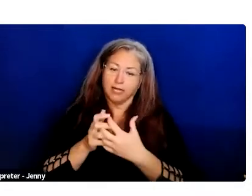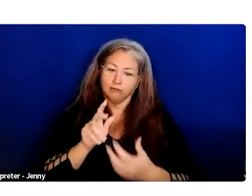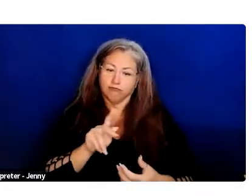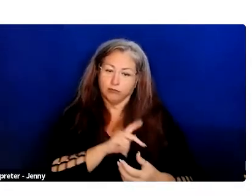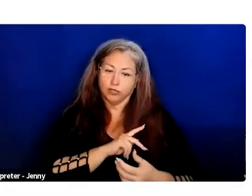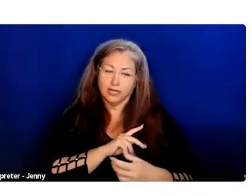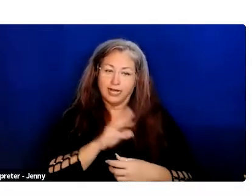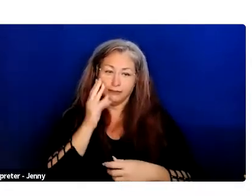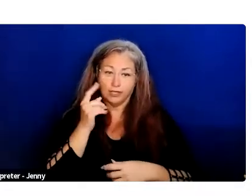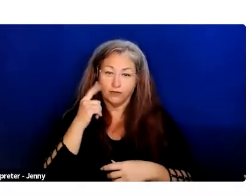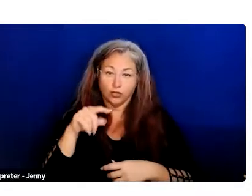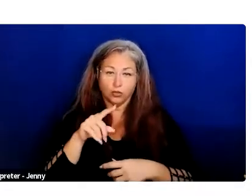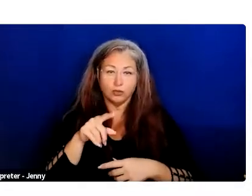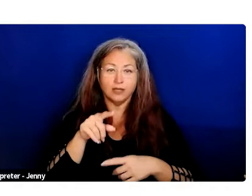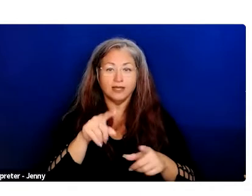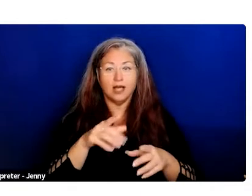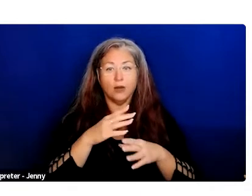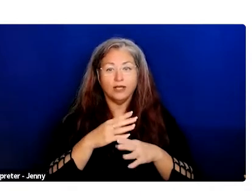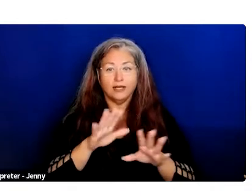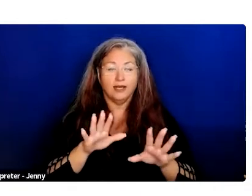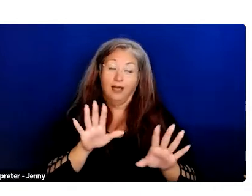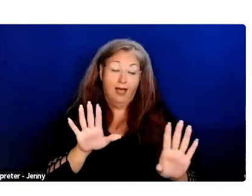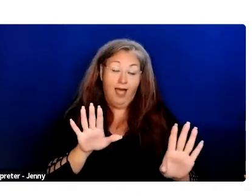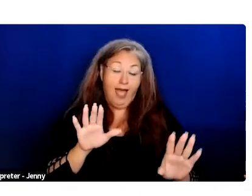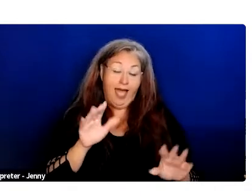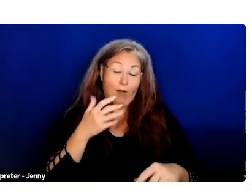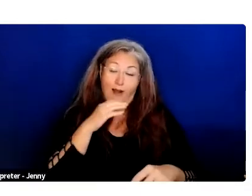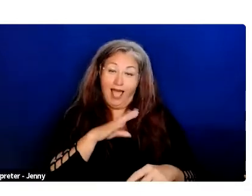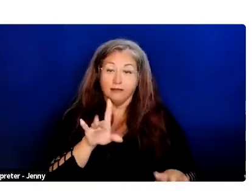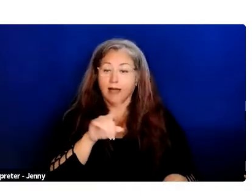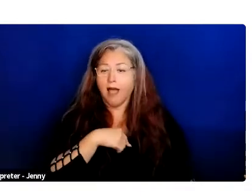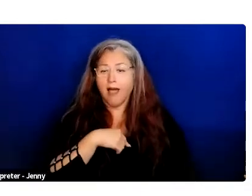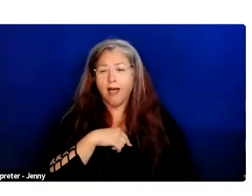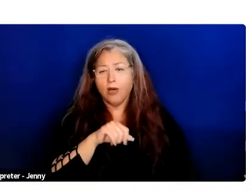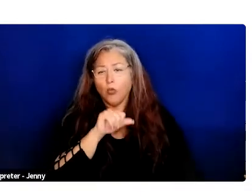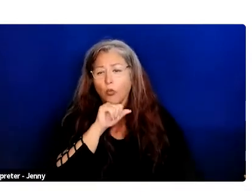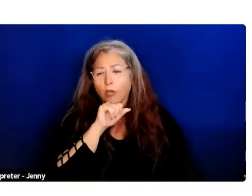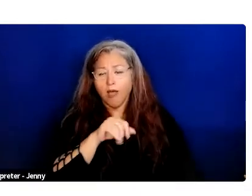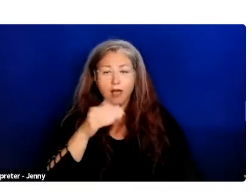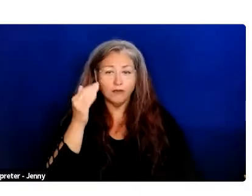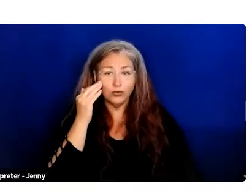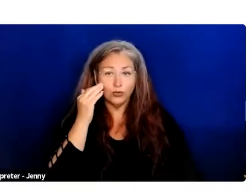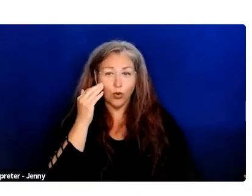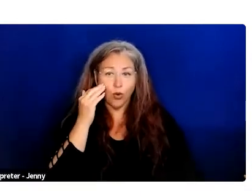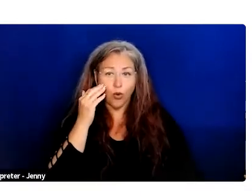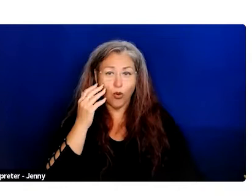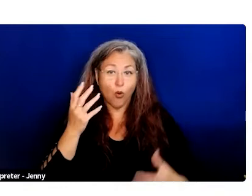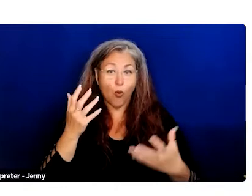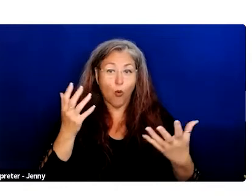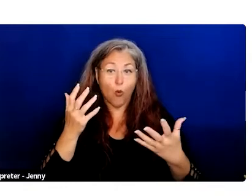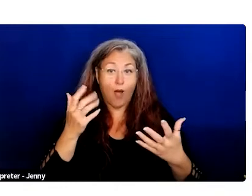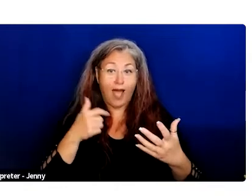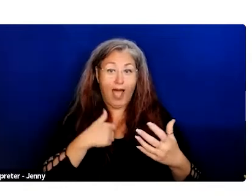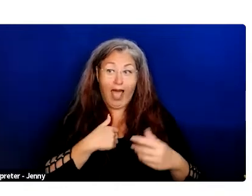Which I want to share through this is, I'm not going to lie. I really like knowing what things I